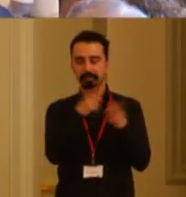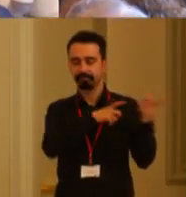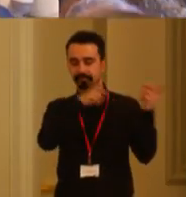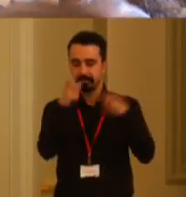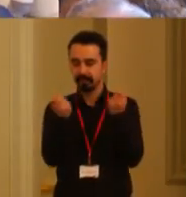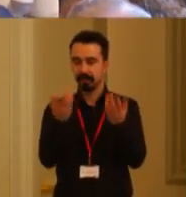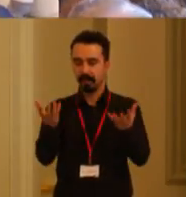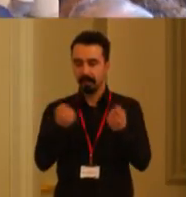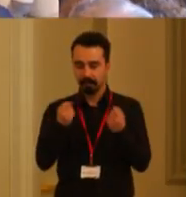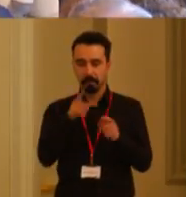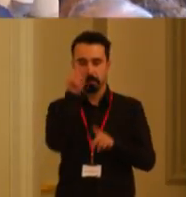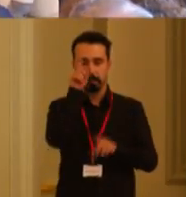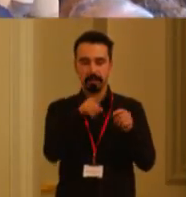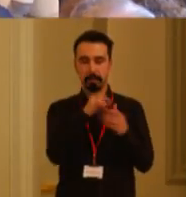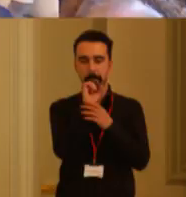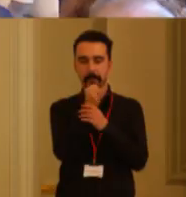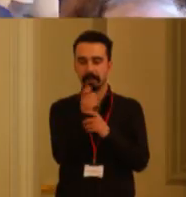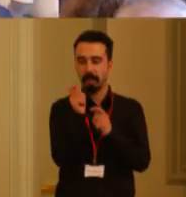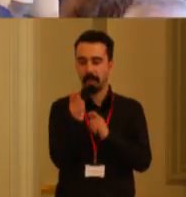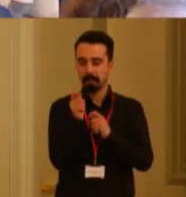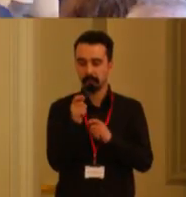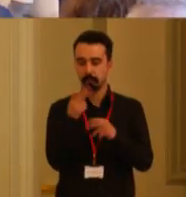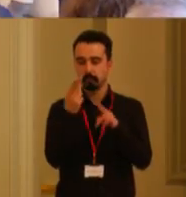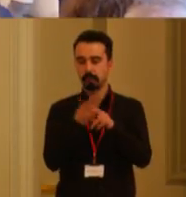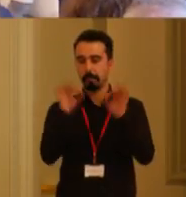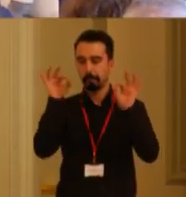Gaziantep Industry Chamber of Industry to help